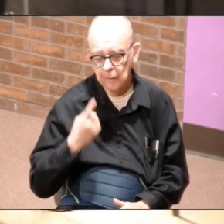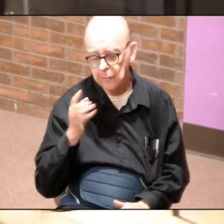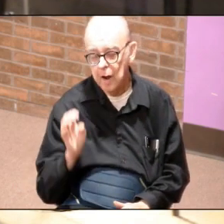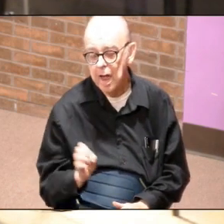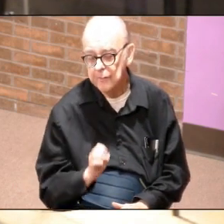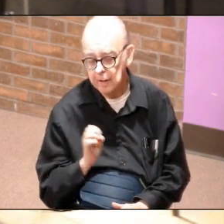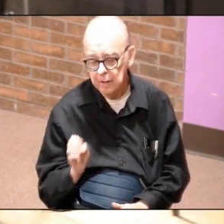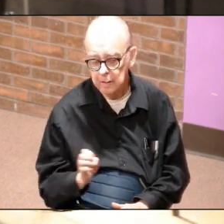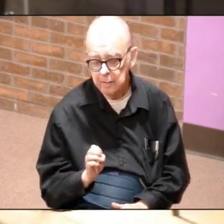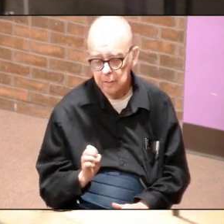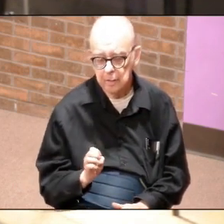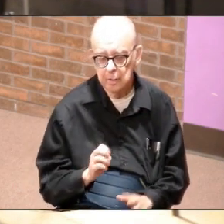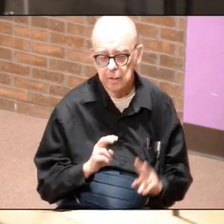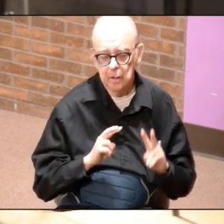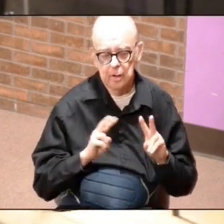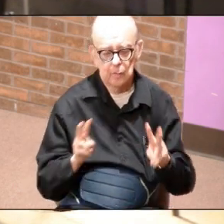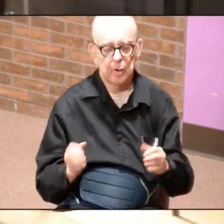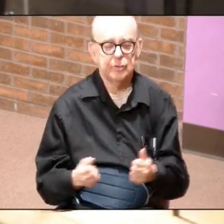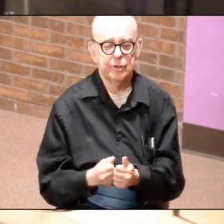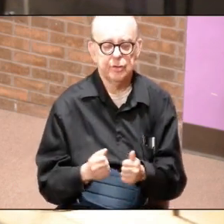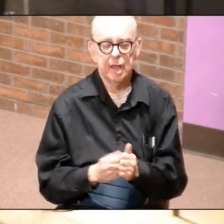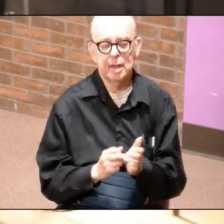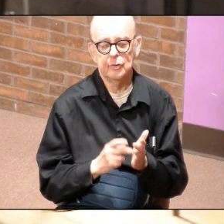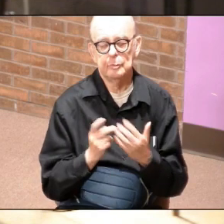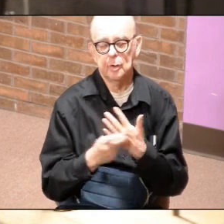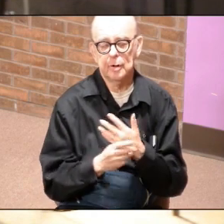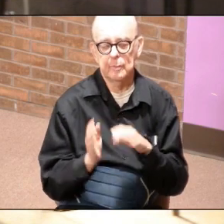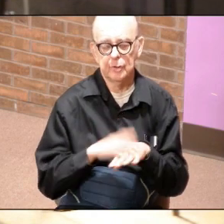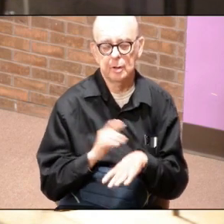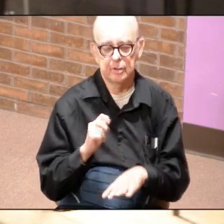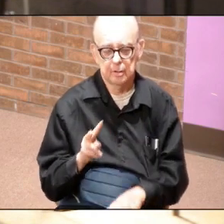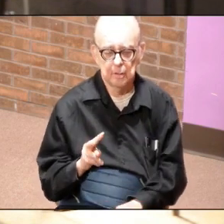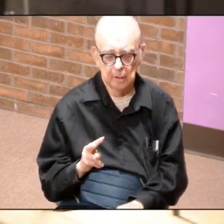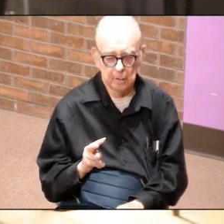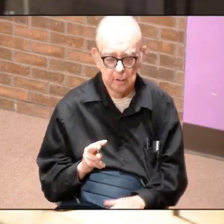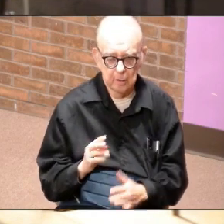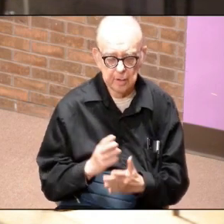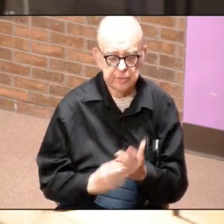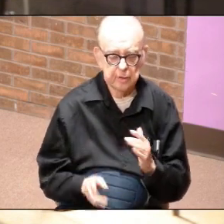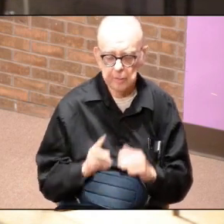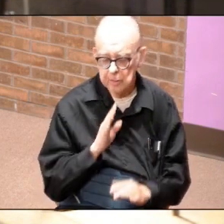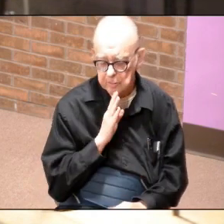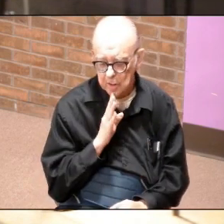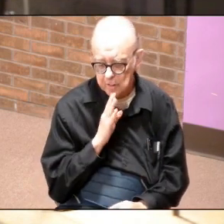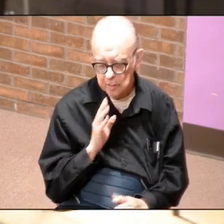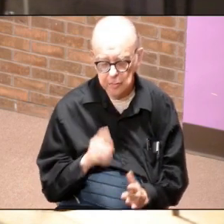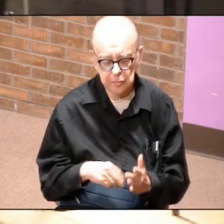forever. Do you ever watch these game shows? And even some of these talk shows,